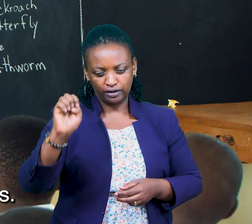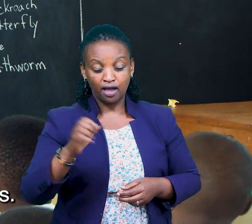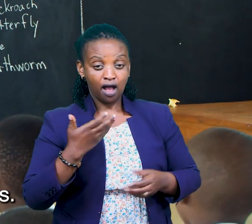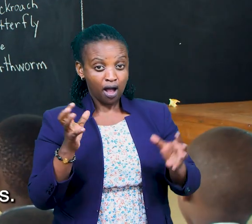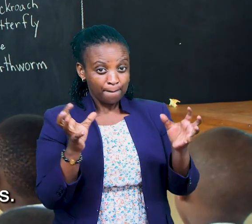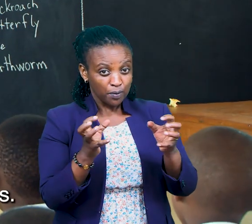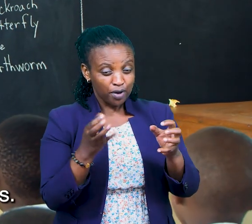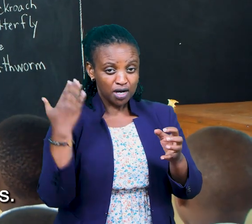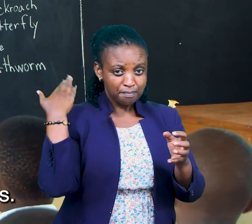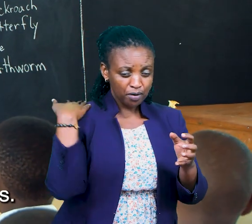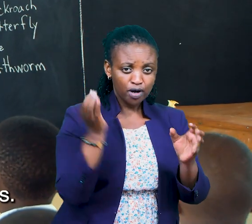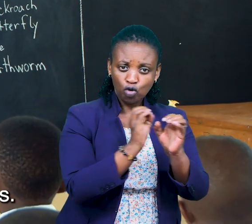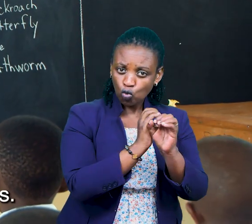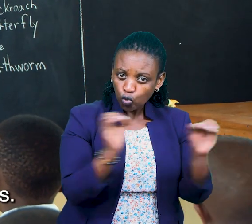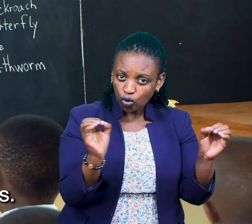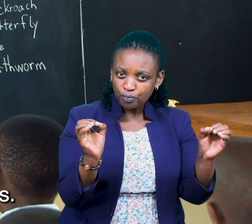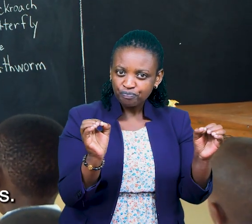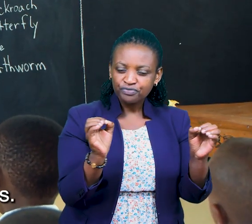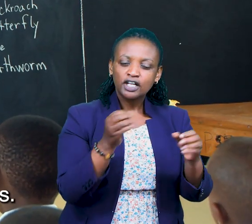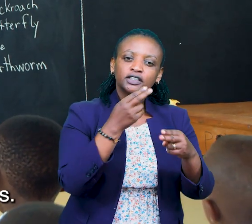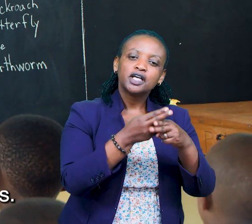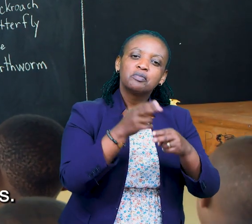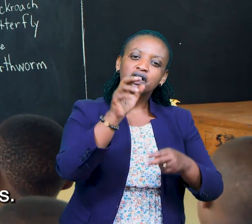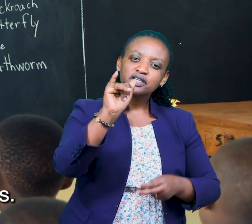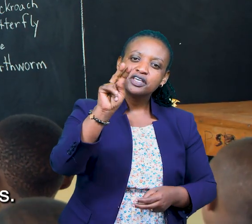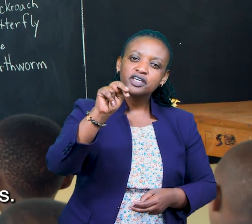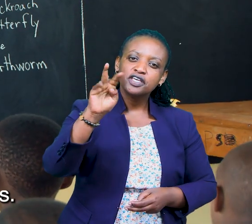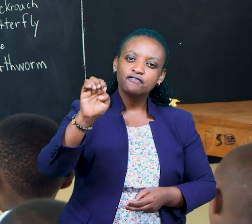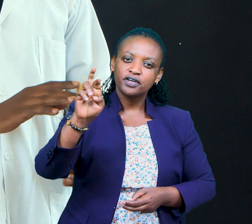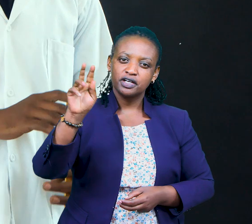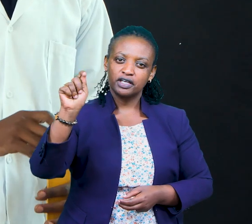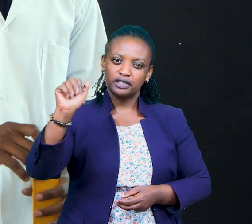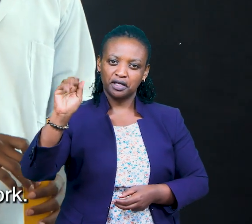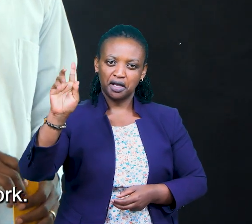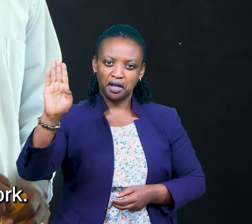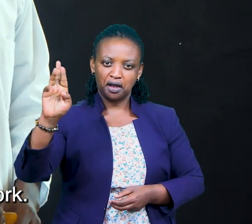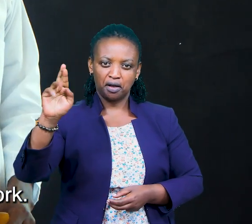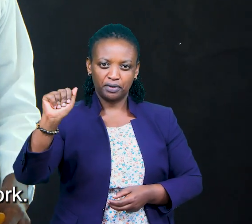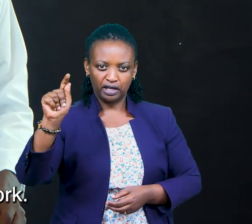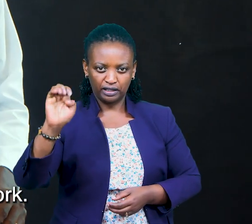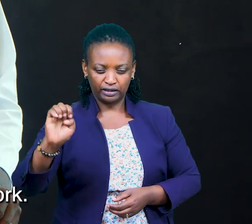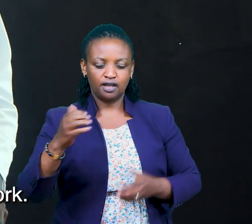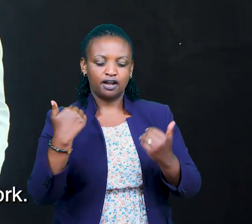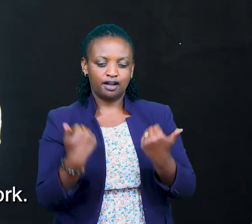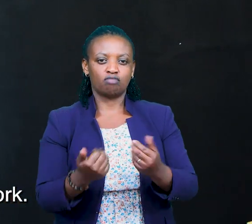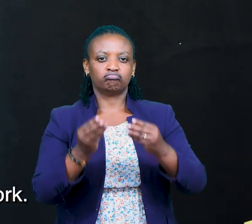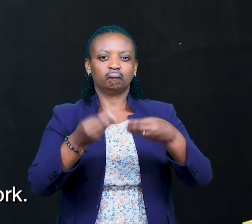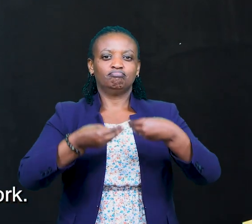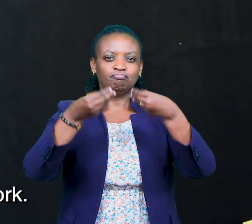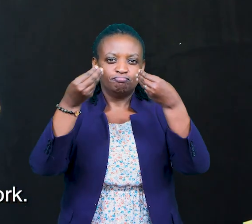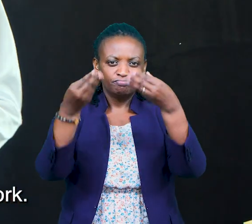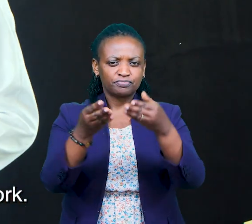don't have a backbone are known as invertebrates. I'm going to give you